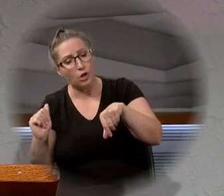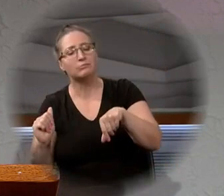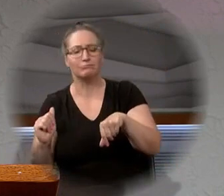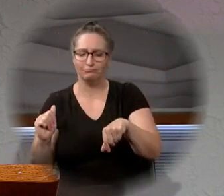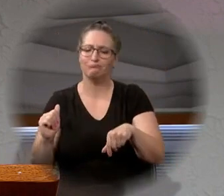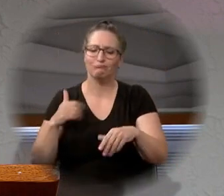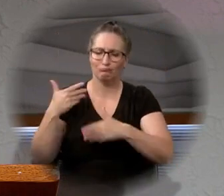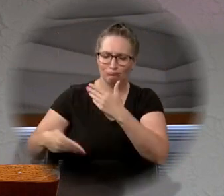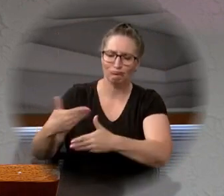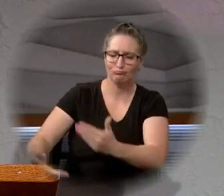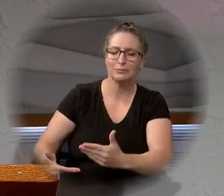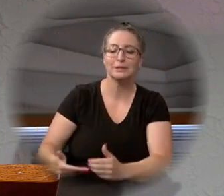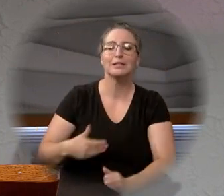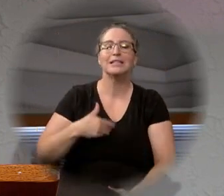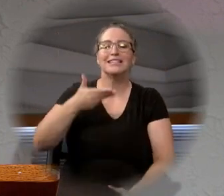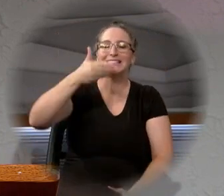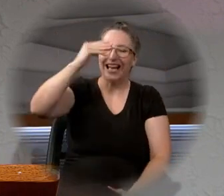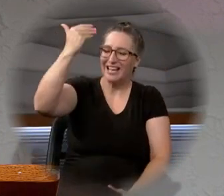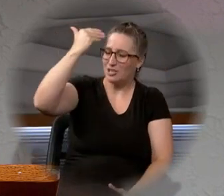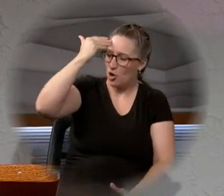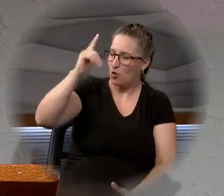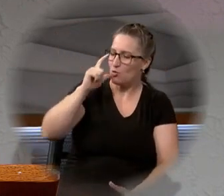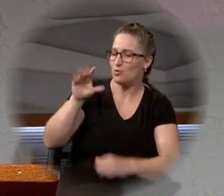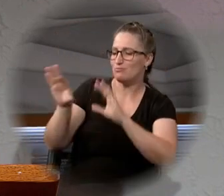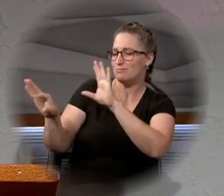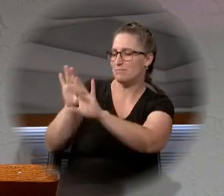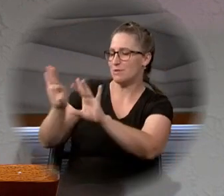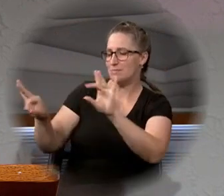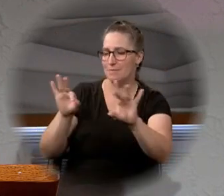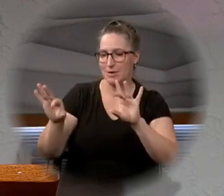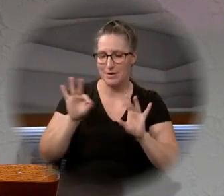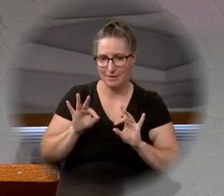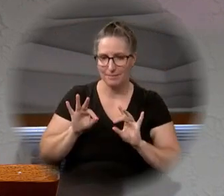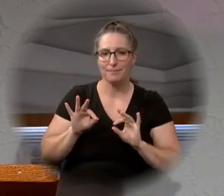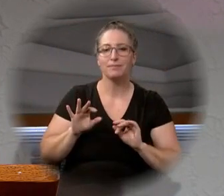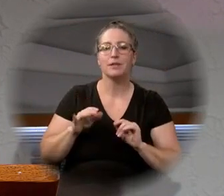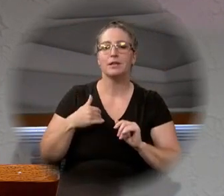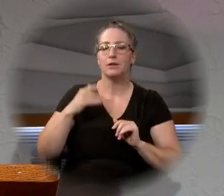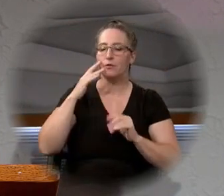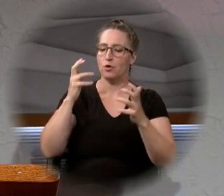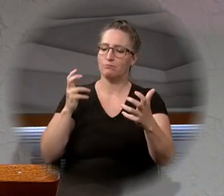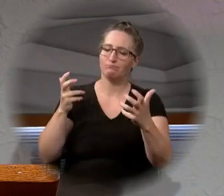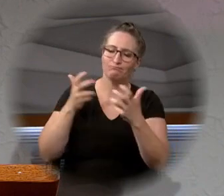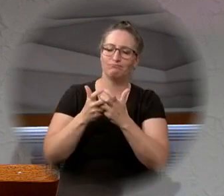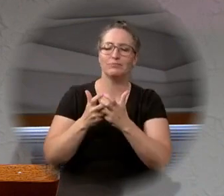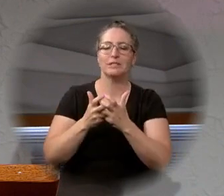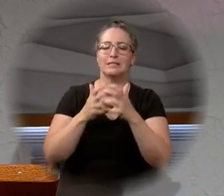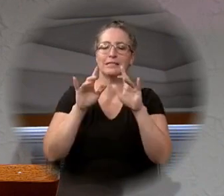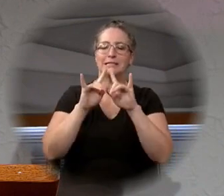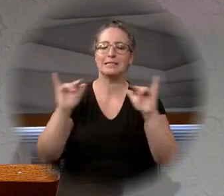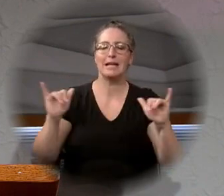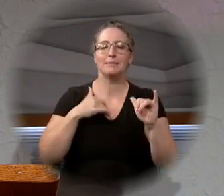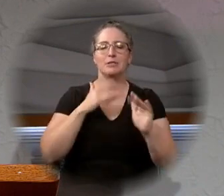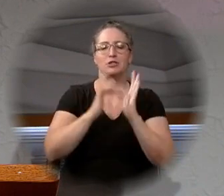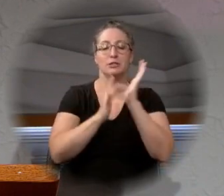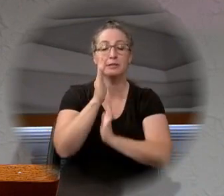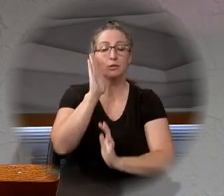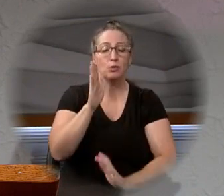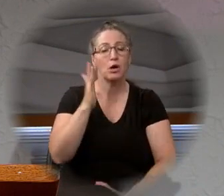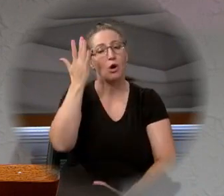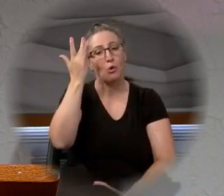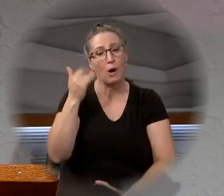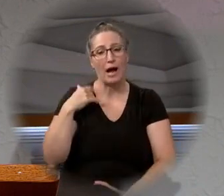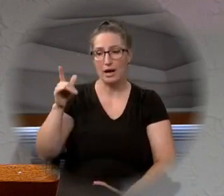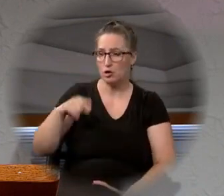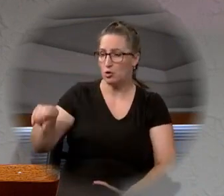For those he foreknew, he also predestined to be conformed to the image of his Son, so that he might